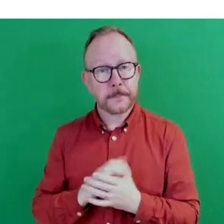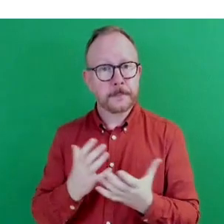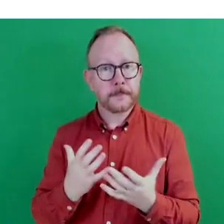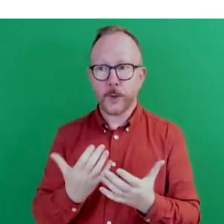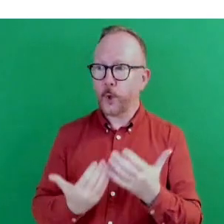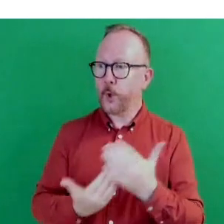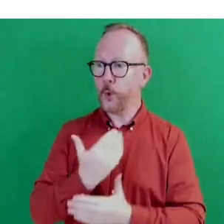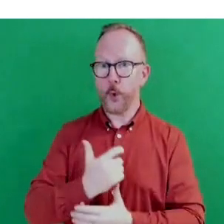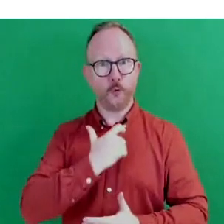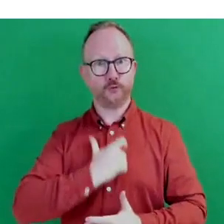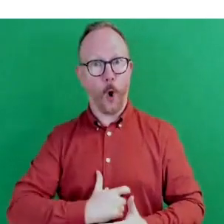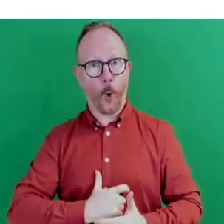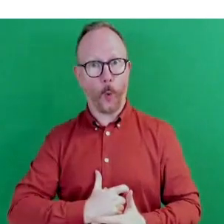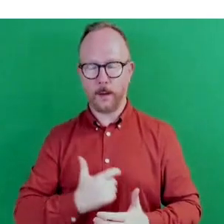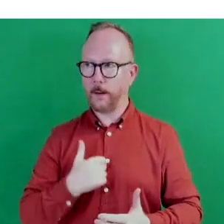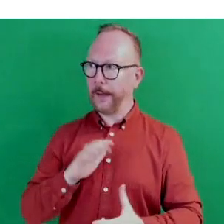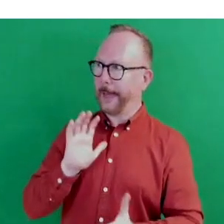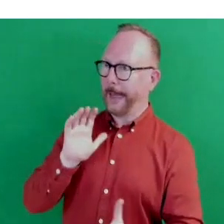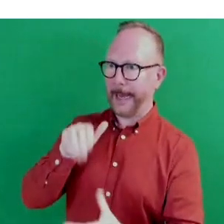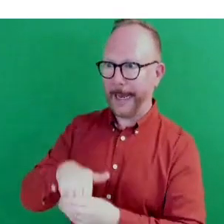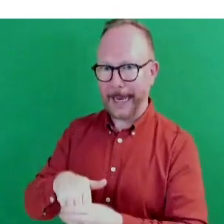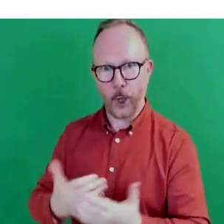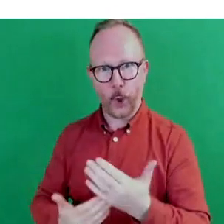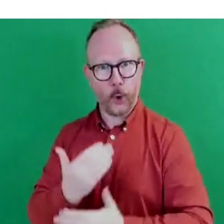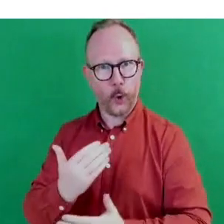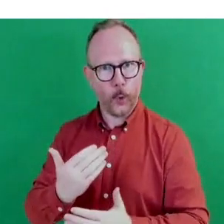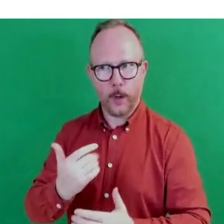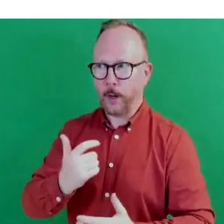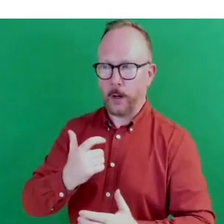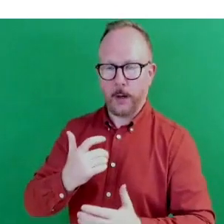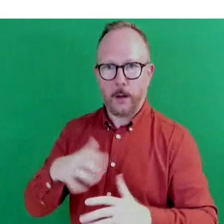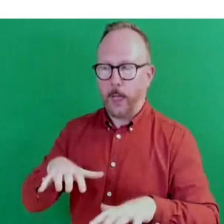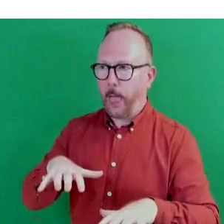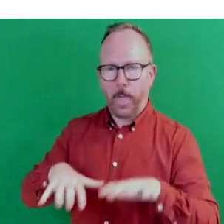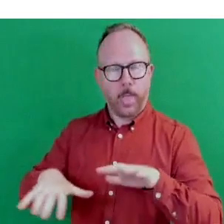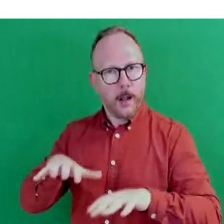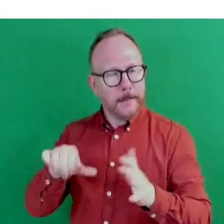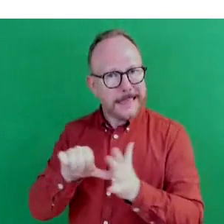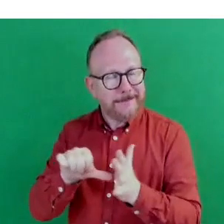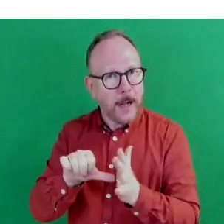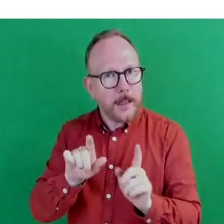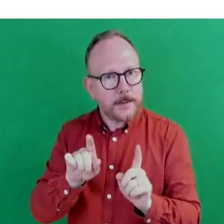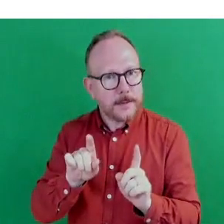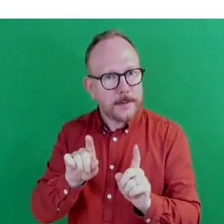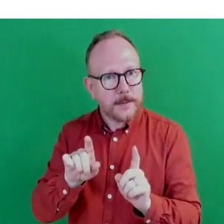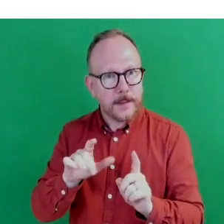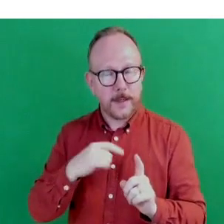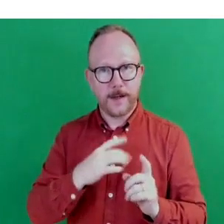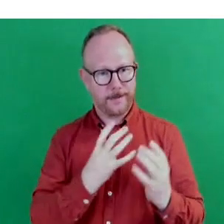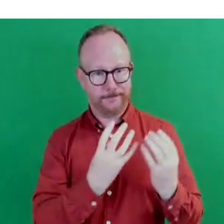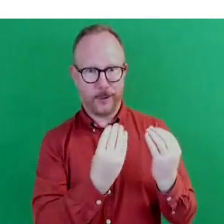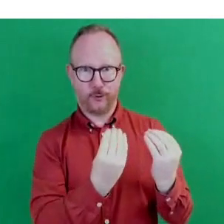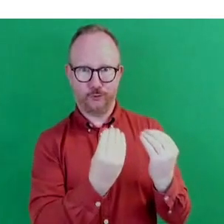the new person in a role is really difficult, especially being in a trainee role that we were the